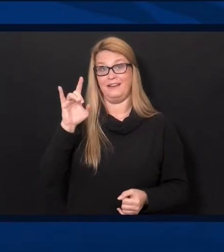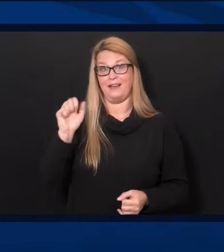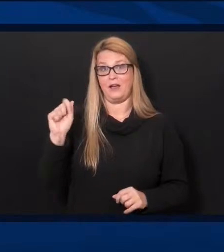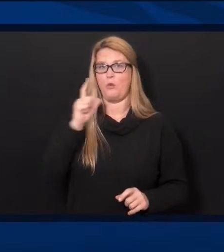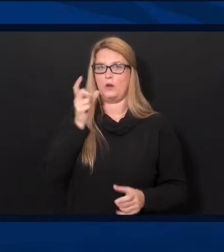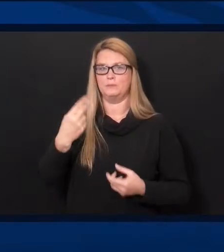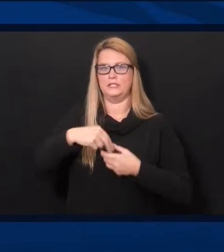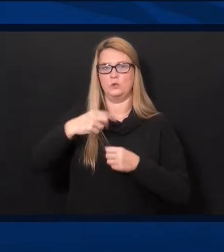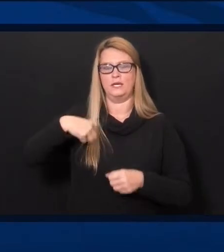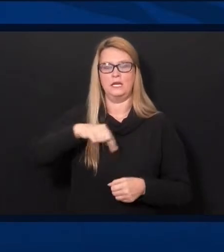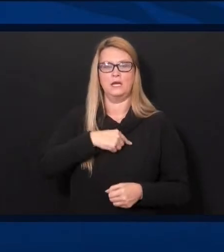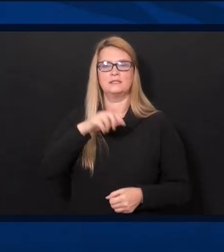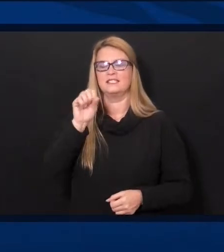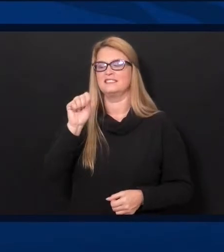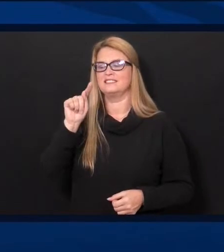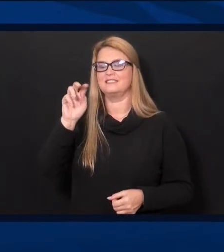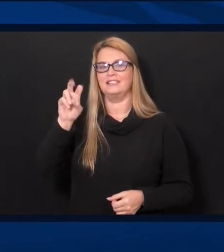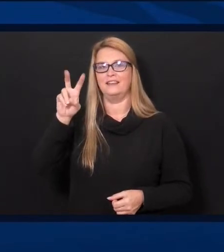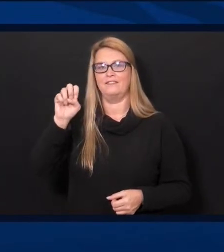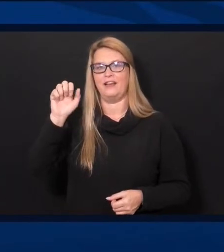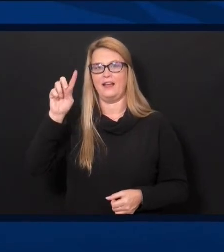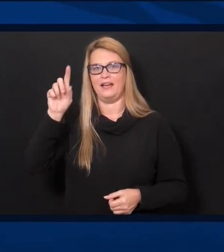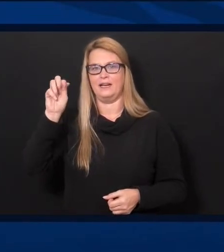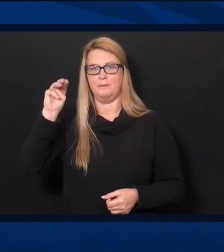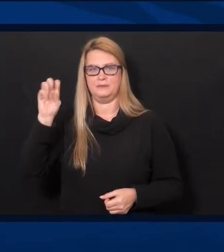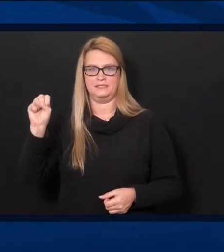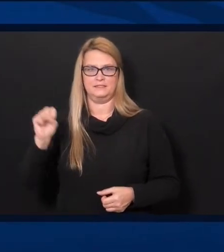from Steve Adams with Ogden Newspapers.